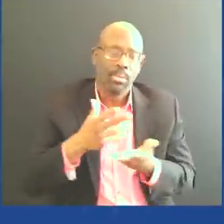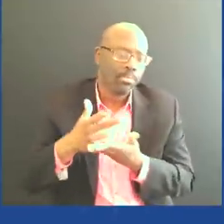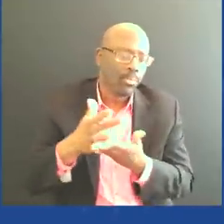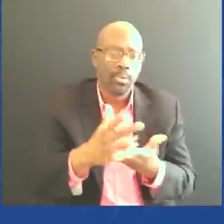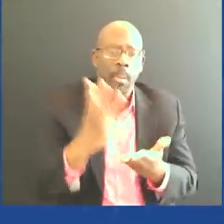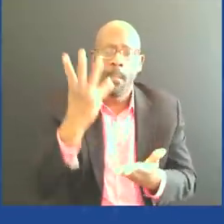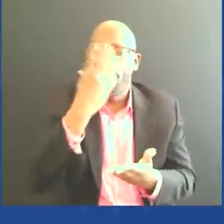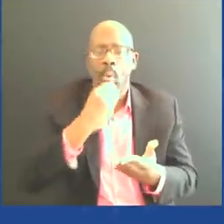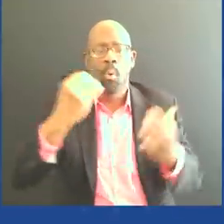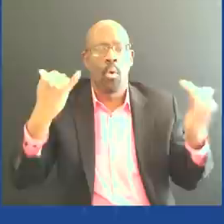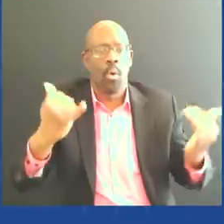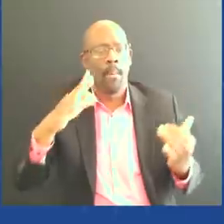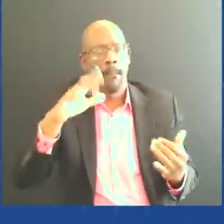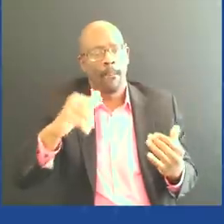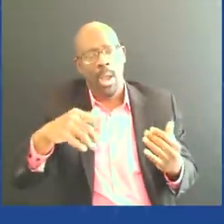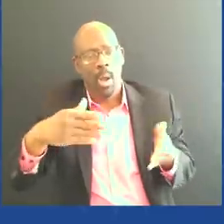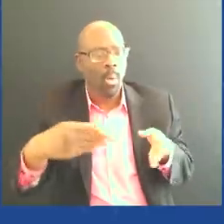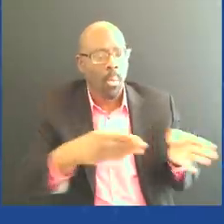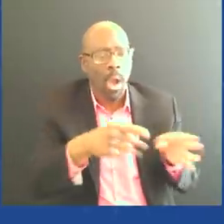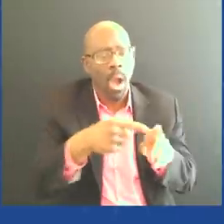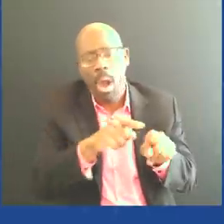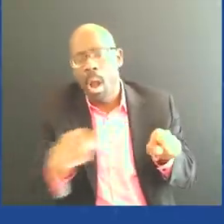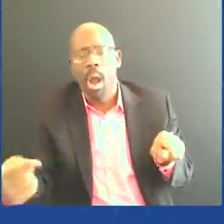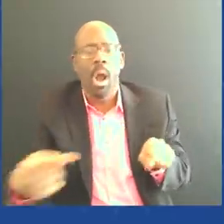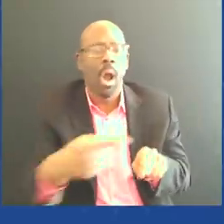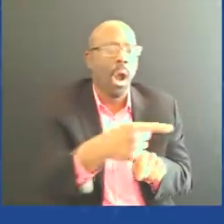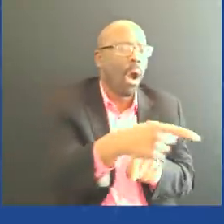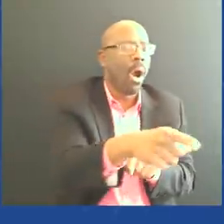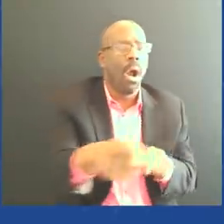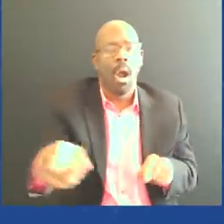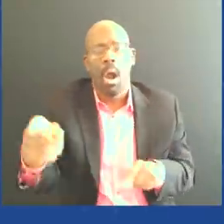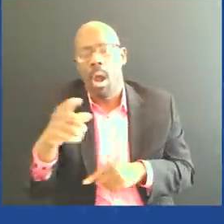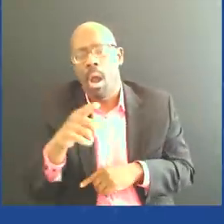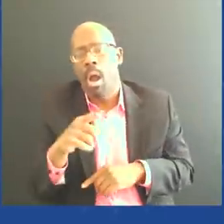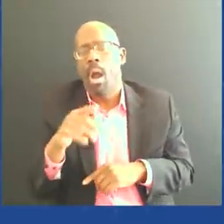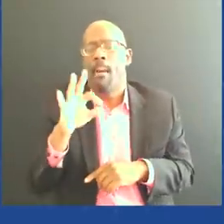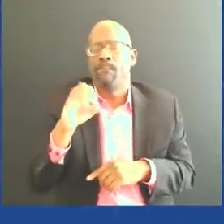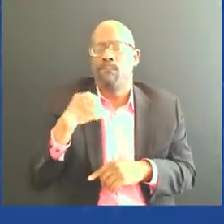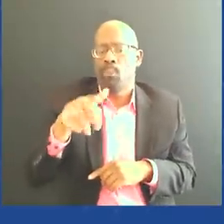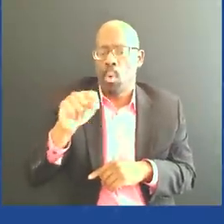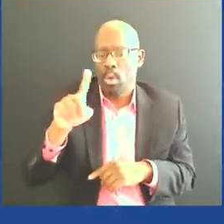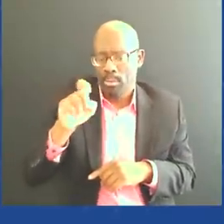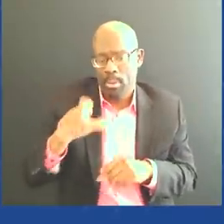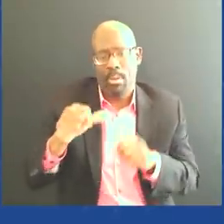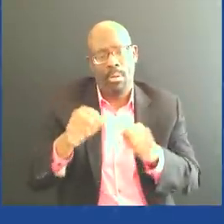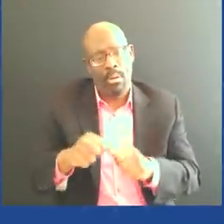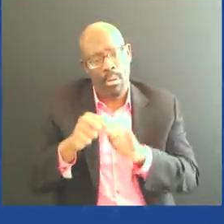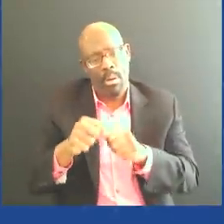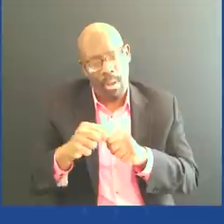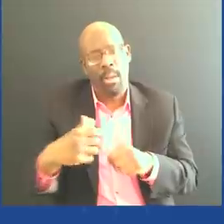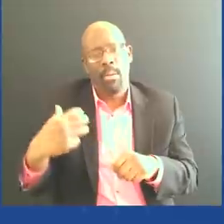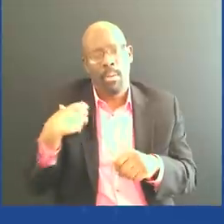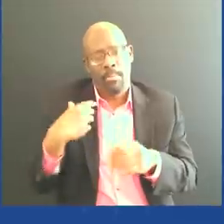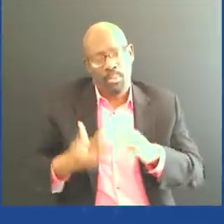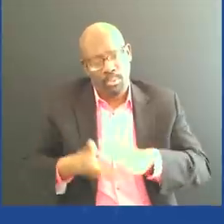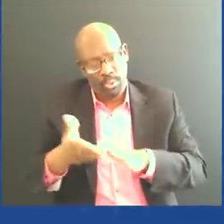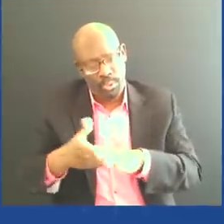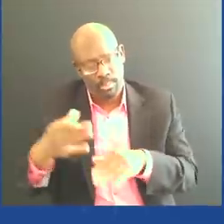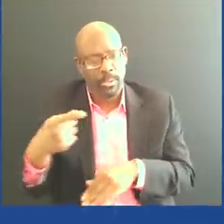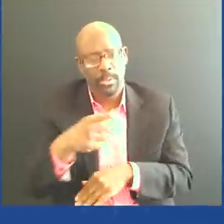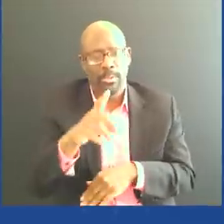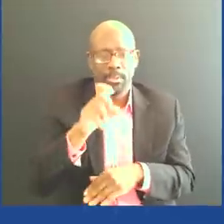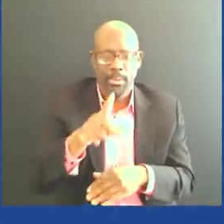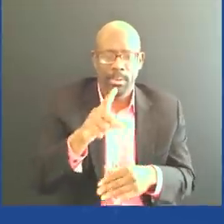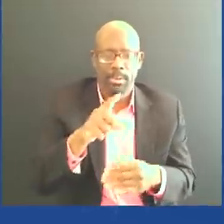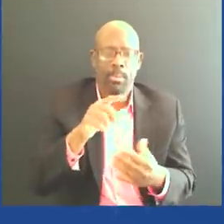Fort Delaware and continuing the tradition of Delaware warships, calling on their namesakes and presenting our fine warship to the